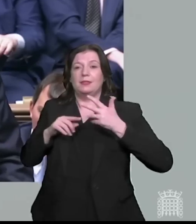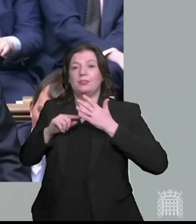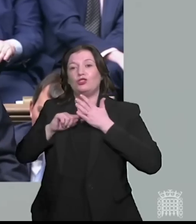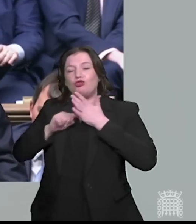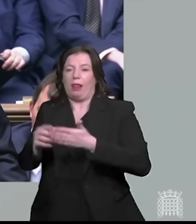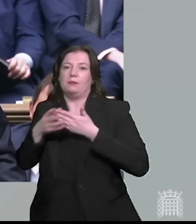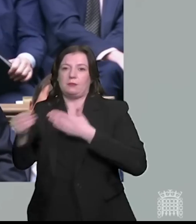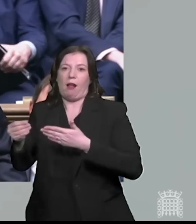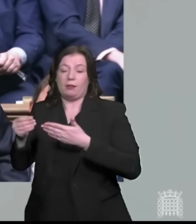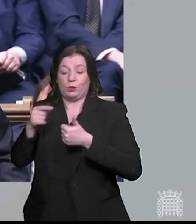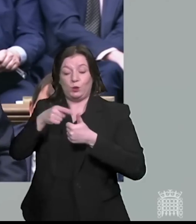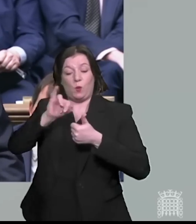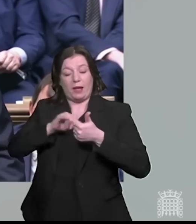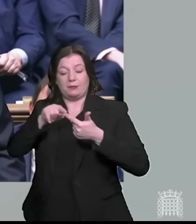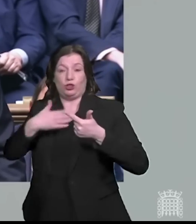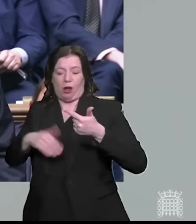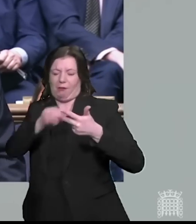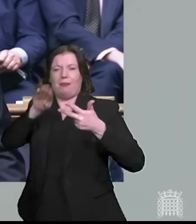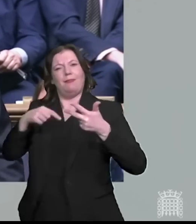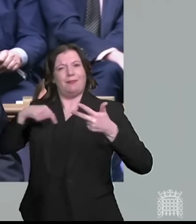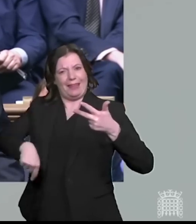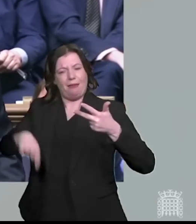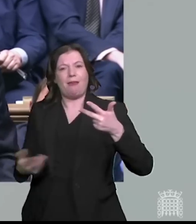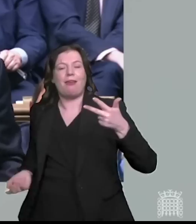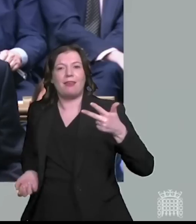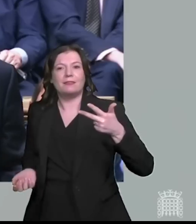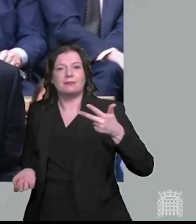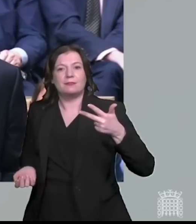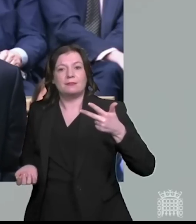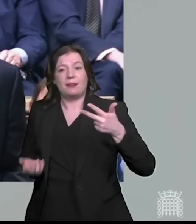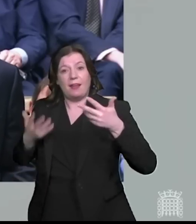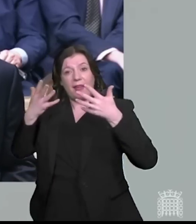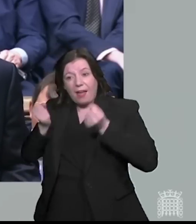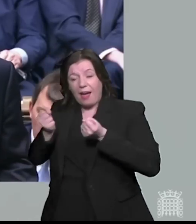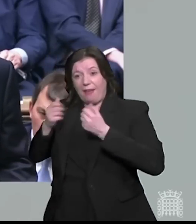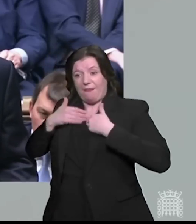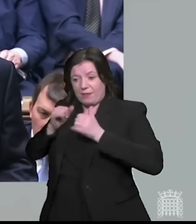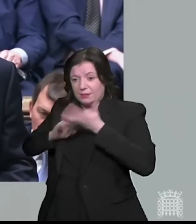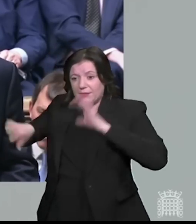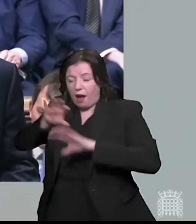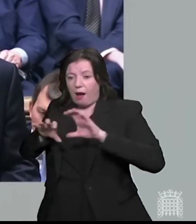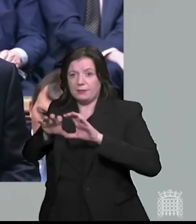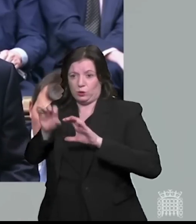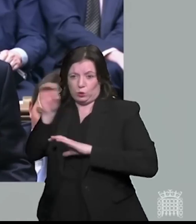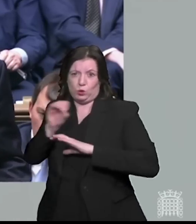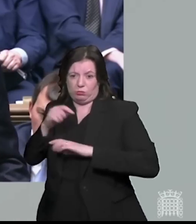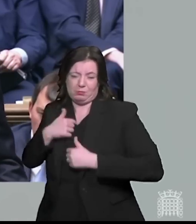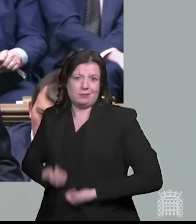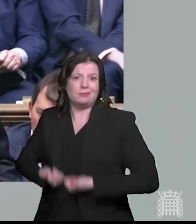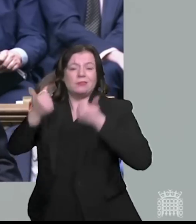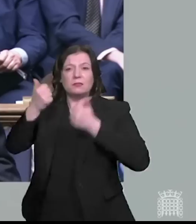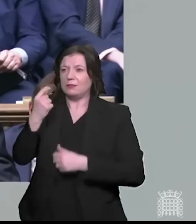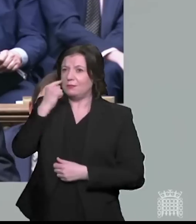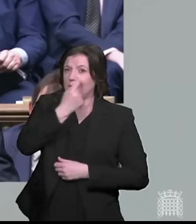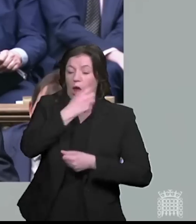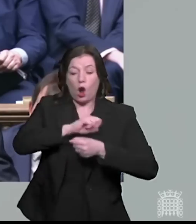economy after the US and China. We've built the largest life sciences sector in Europe, producing a COVID vaccine